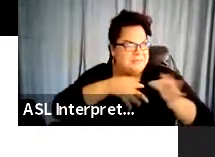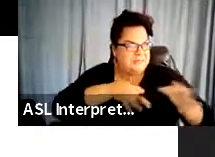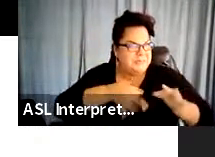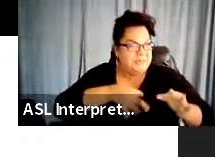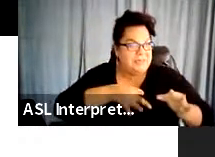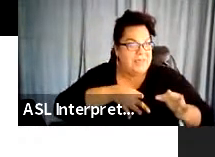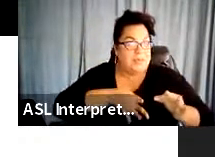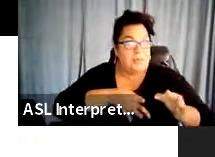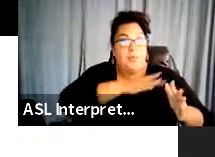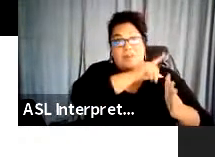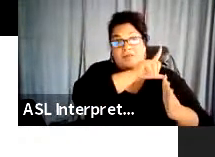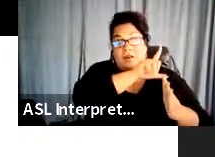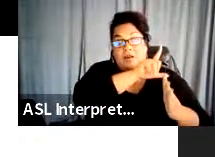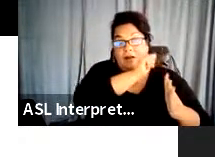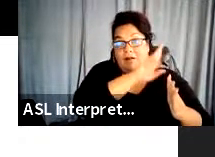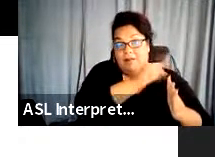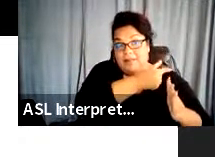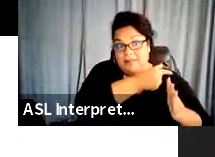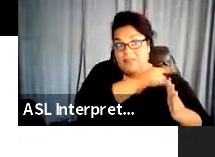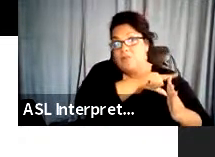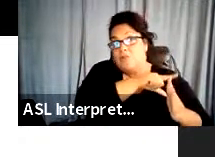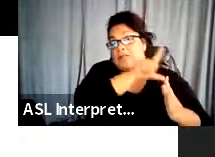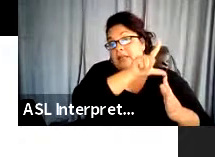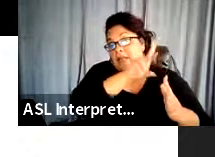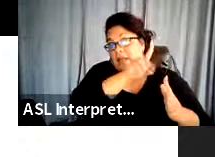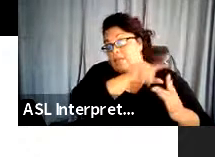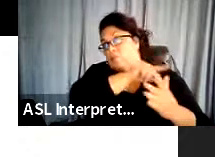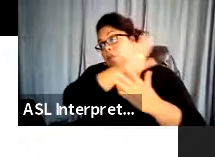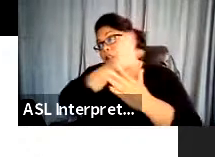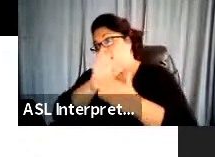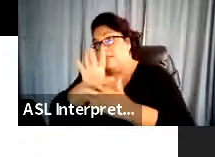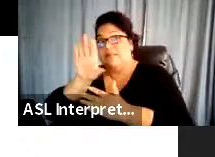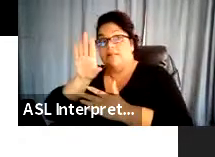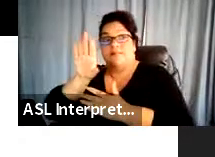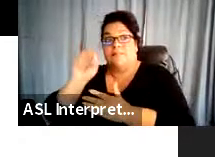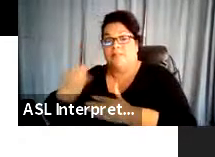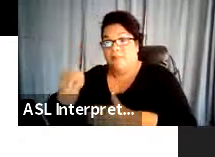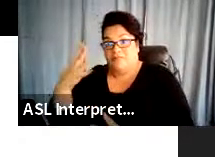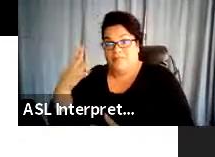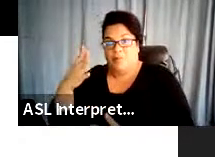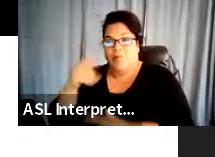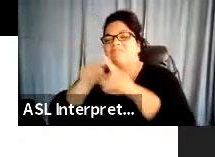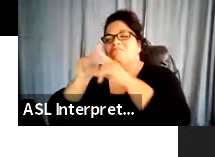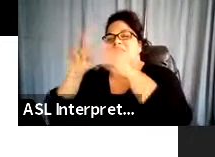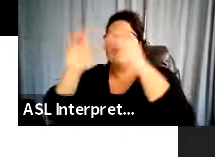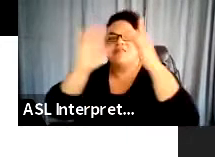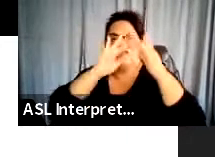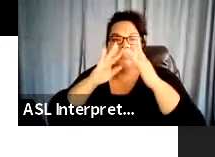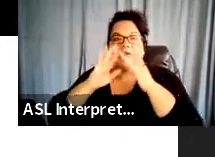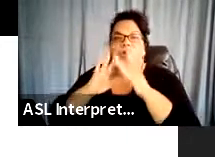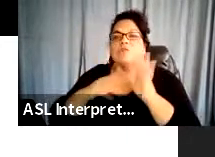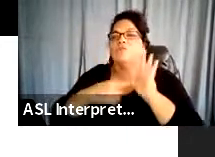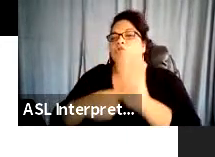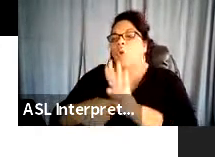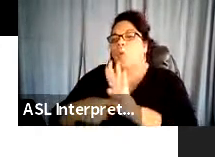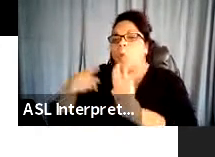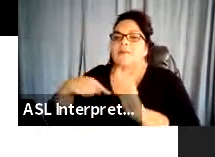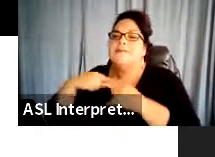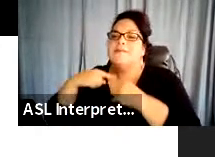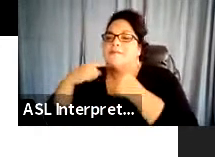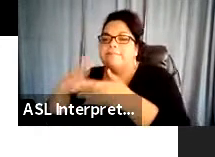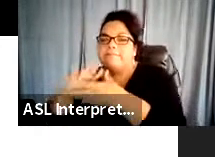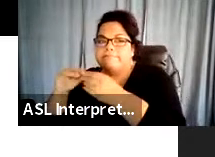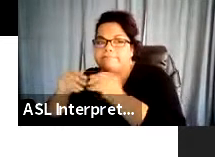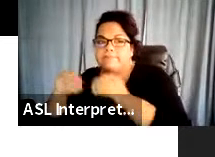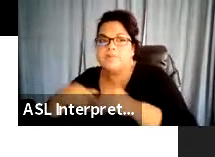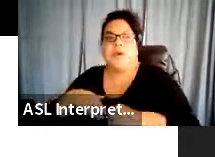28th through September 5th. We will have virtual shows, show and tell, readings, some in